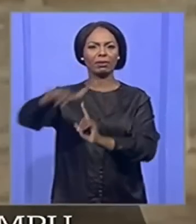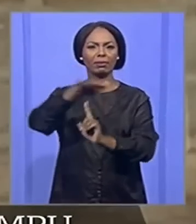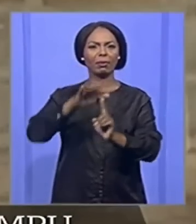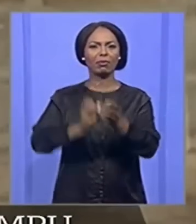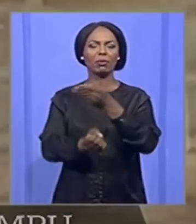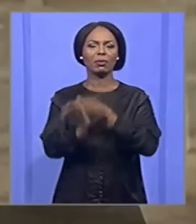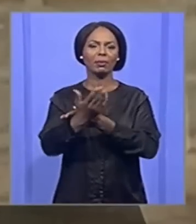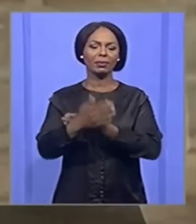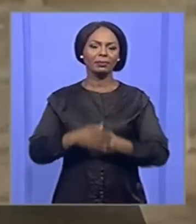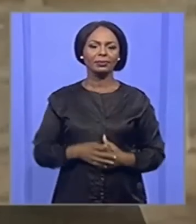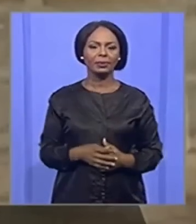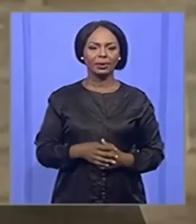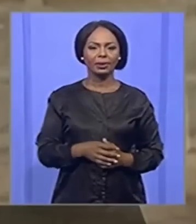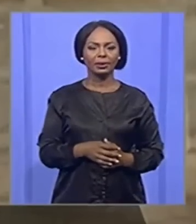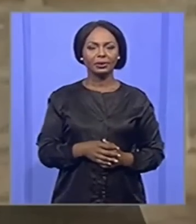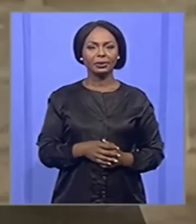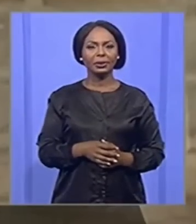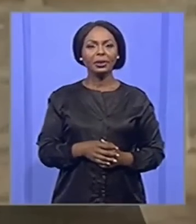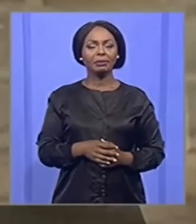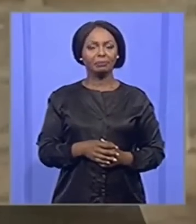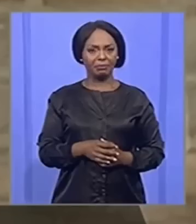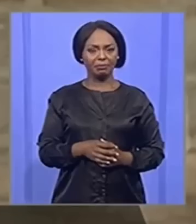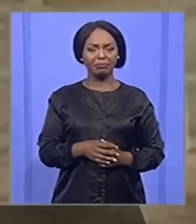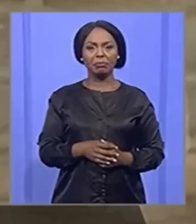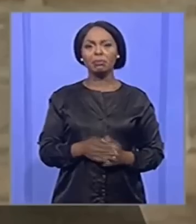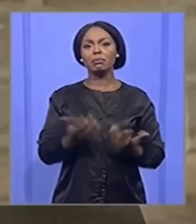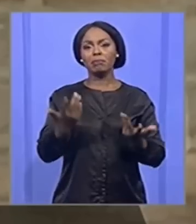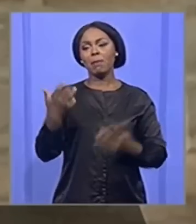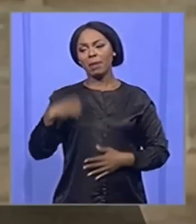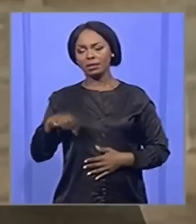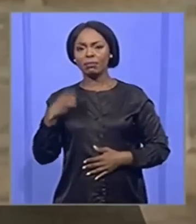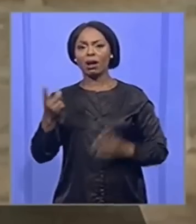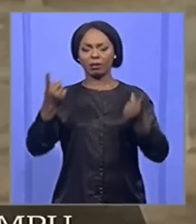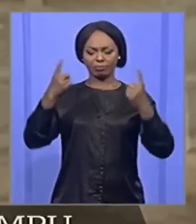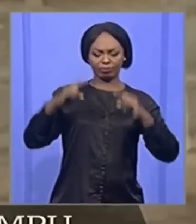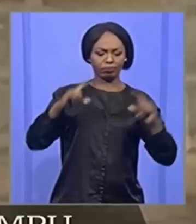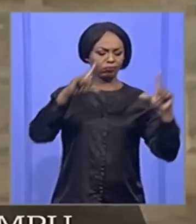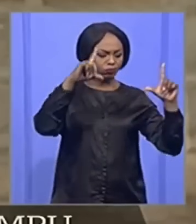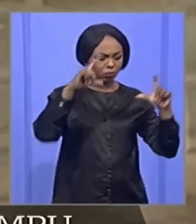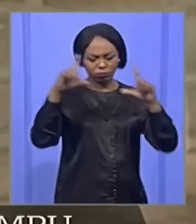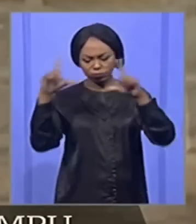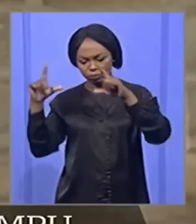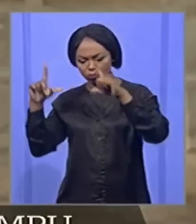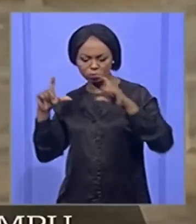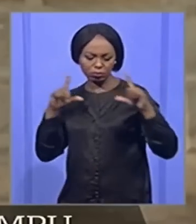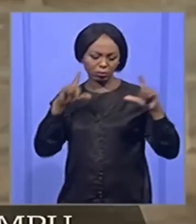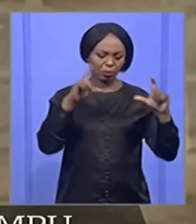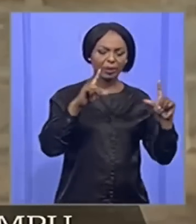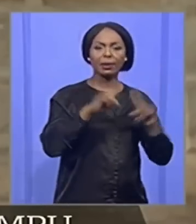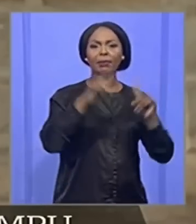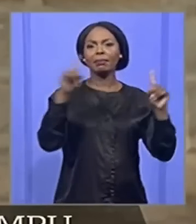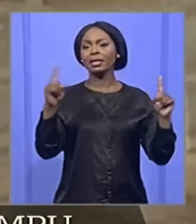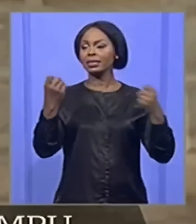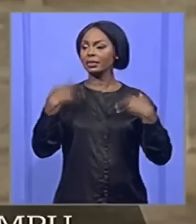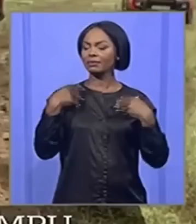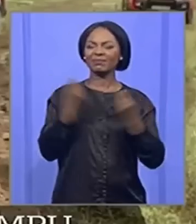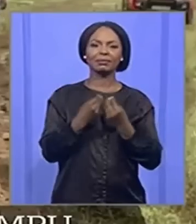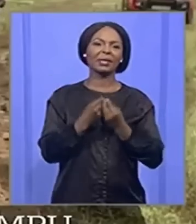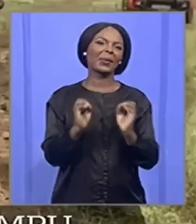lokusiyini labatoyela. Ore bahlanka ba masepala ba tlile ho tla wa nka ditshwantsho le tlhahiso leseding ya bona empa ha ba fa